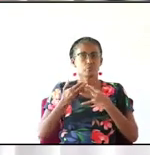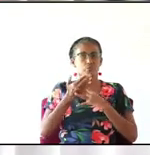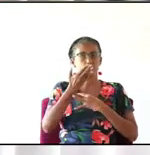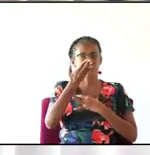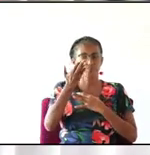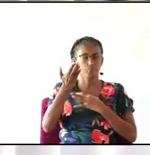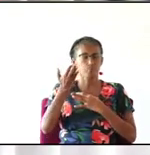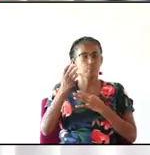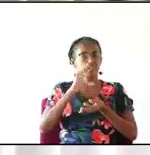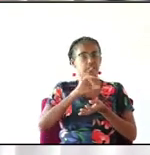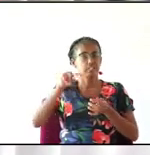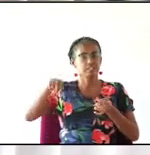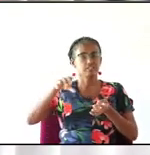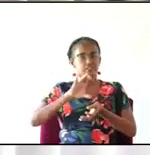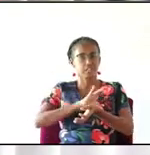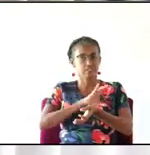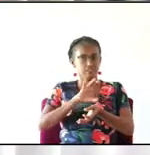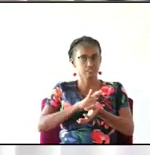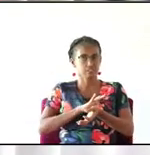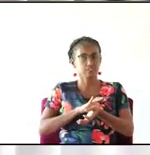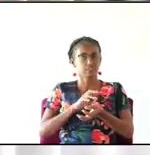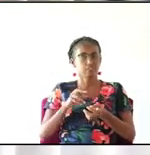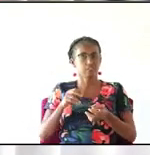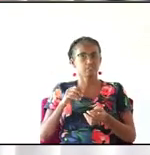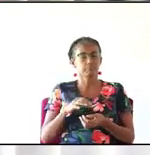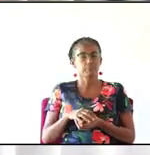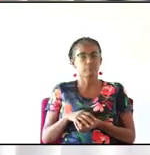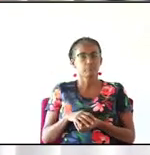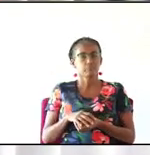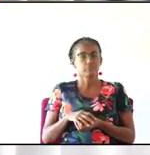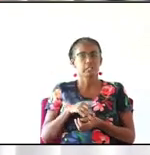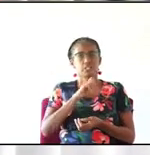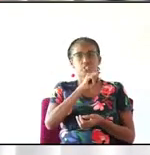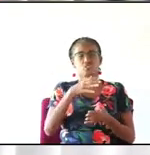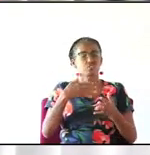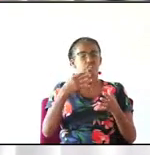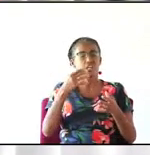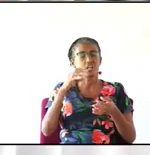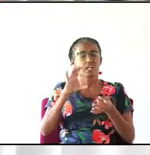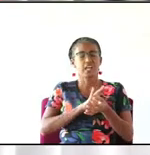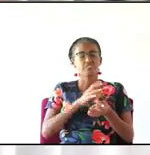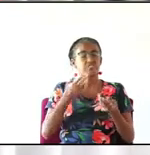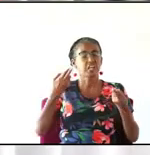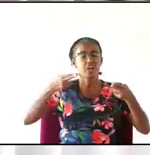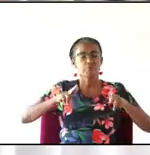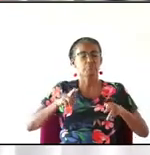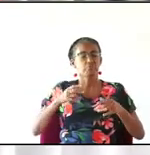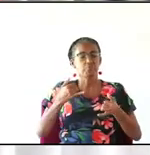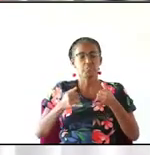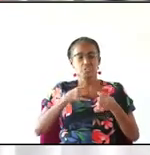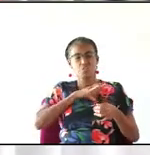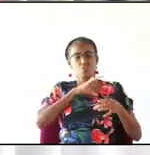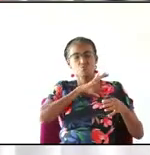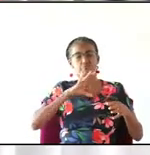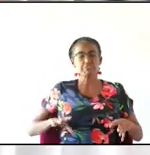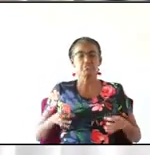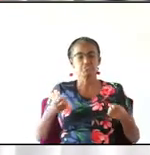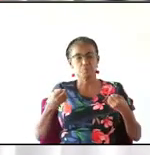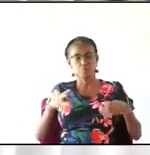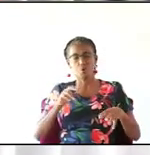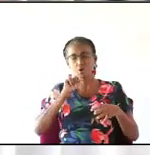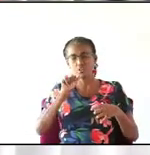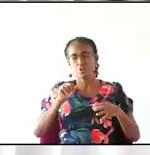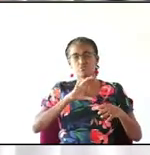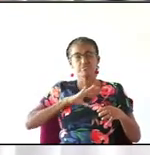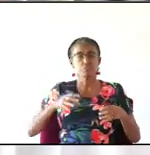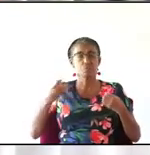It doesn't recognize rich or poor, young or old, Christian or non-Christian. It's something